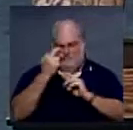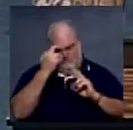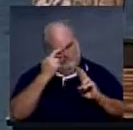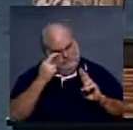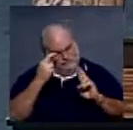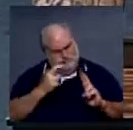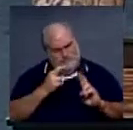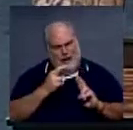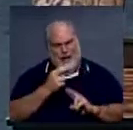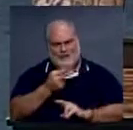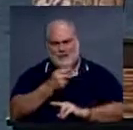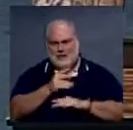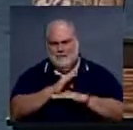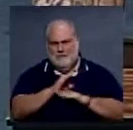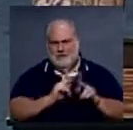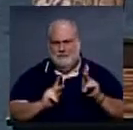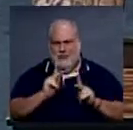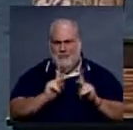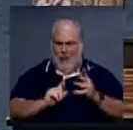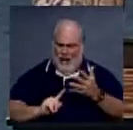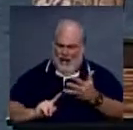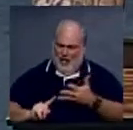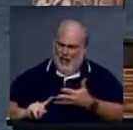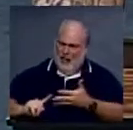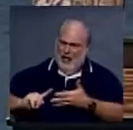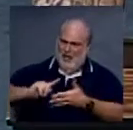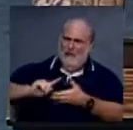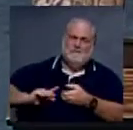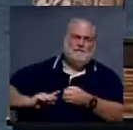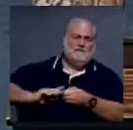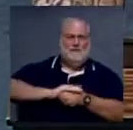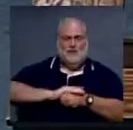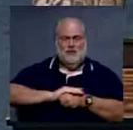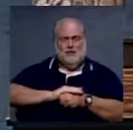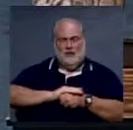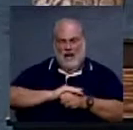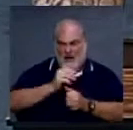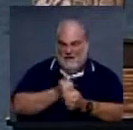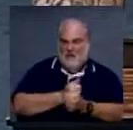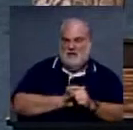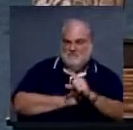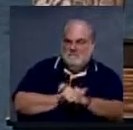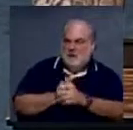it. They have gone through all the steps and all the processes that have been requested of them.